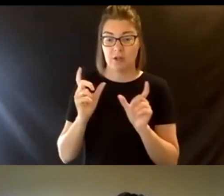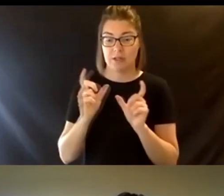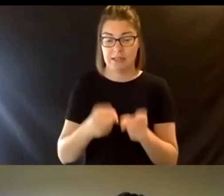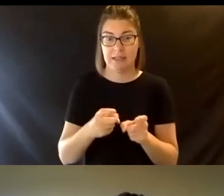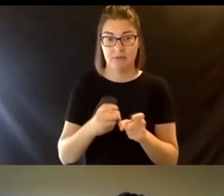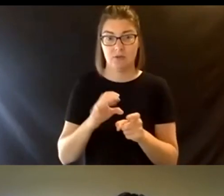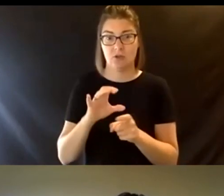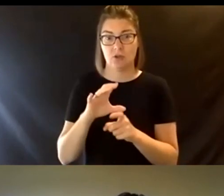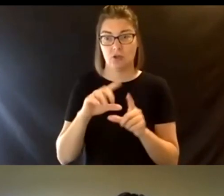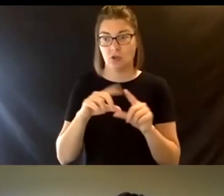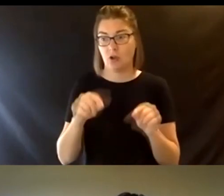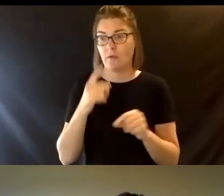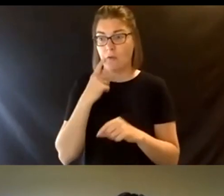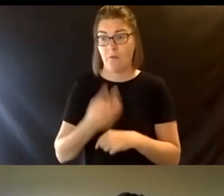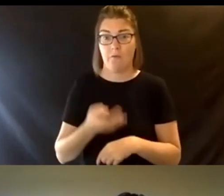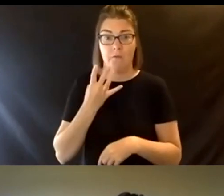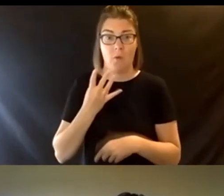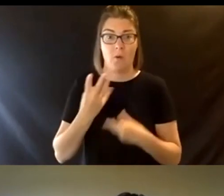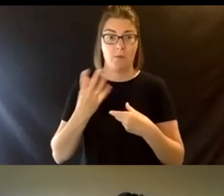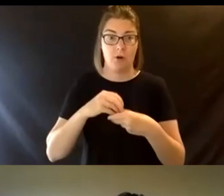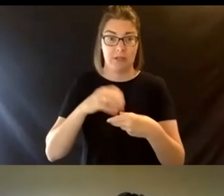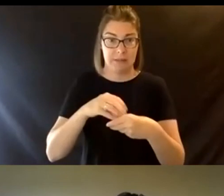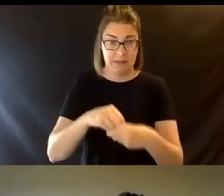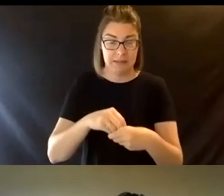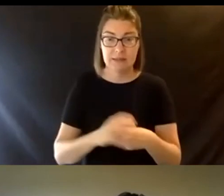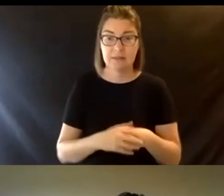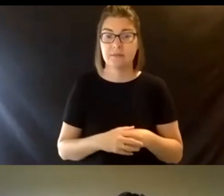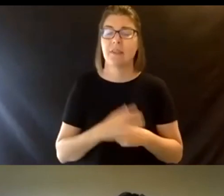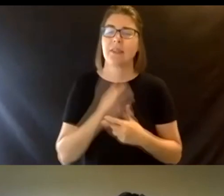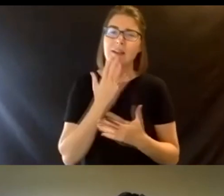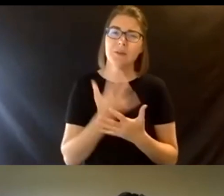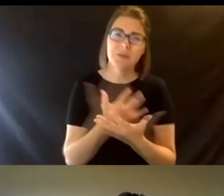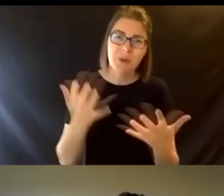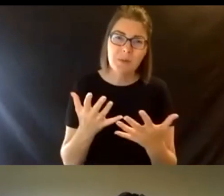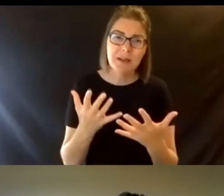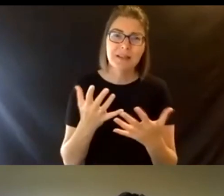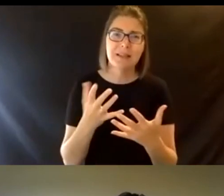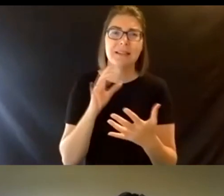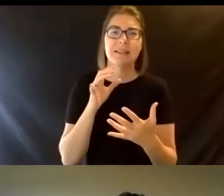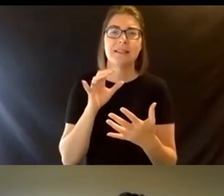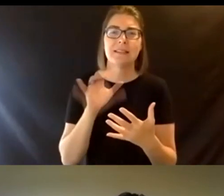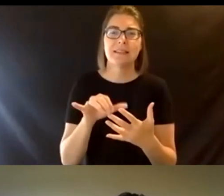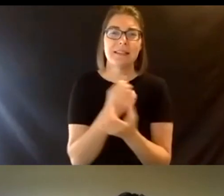four participants. Again, thank you so much. Stay